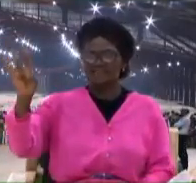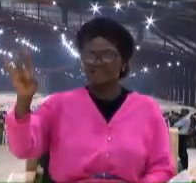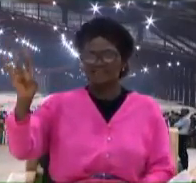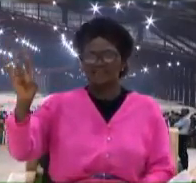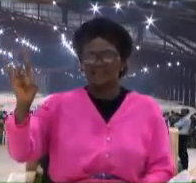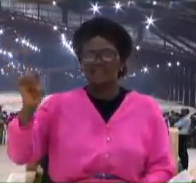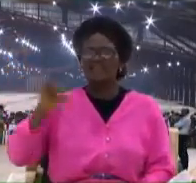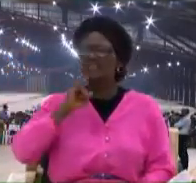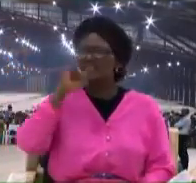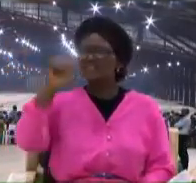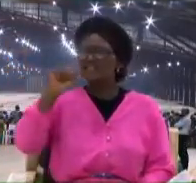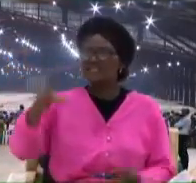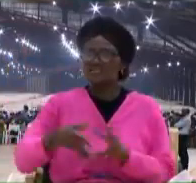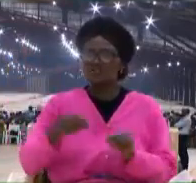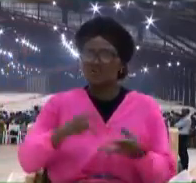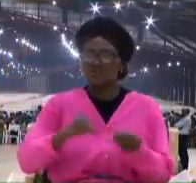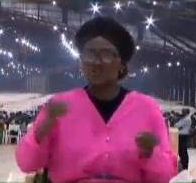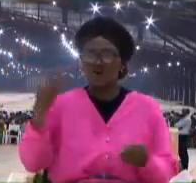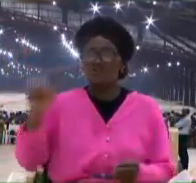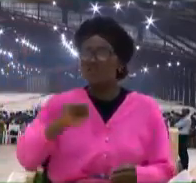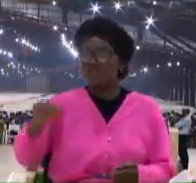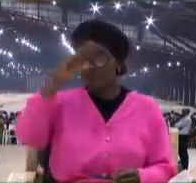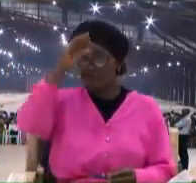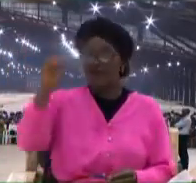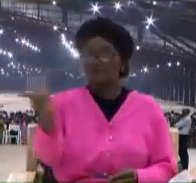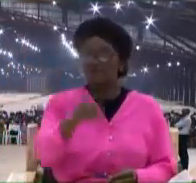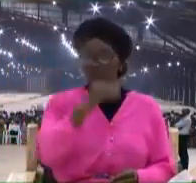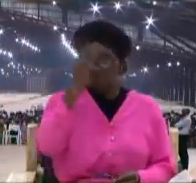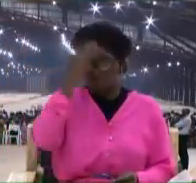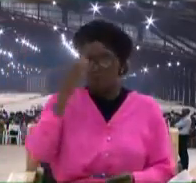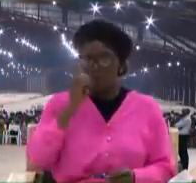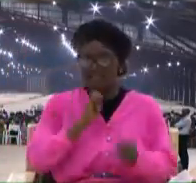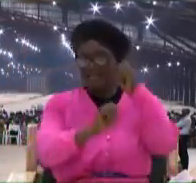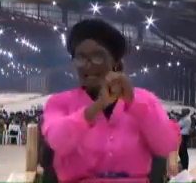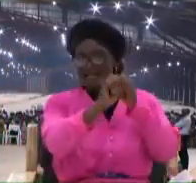the story of a man you know, Elijah by name.